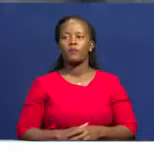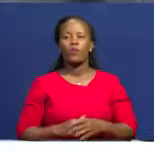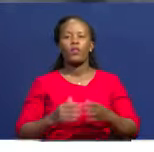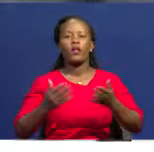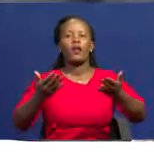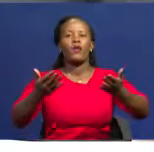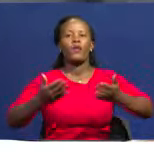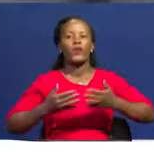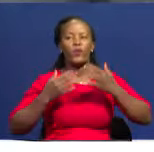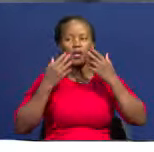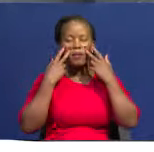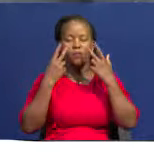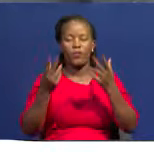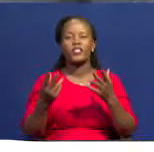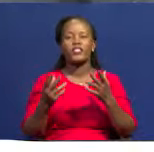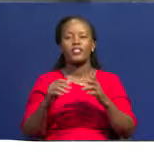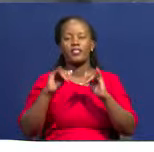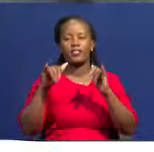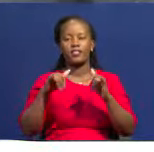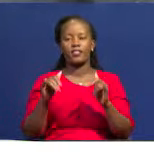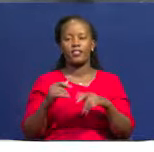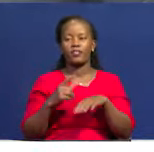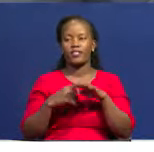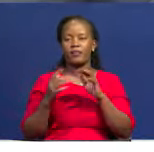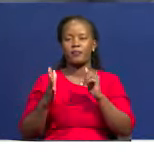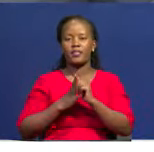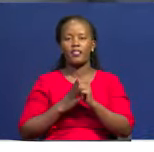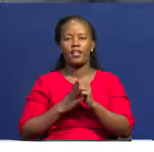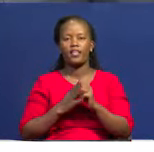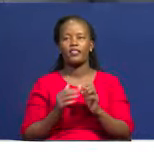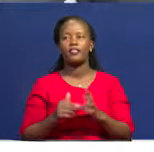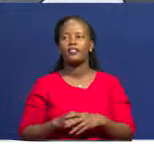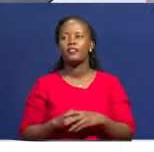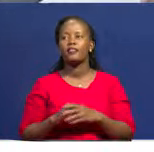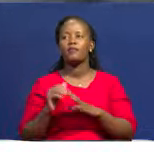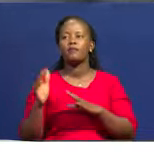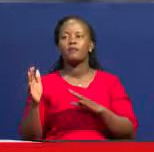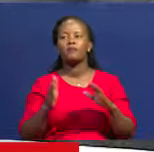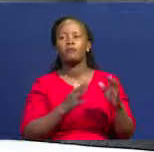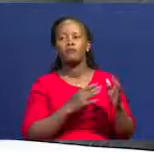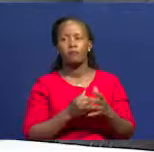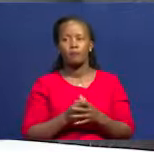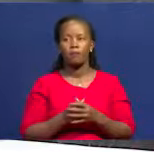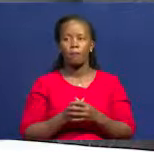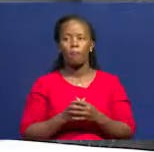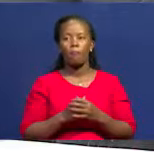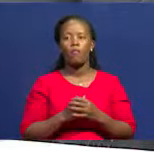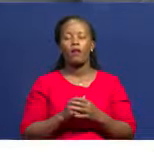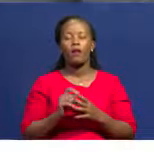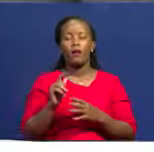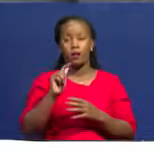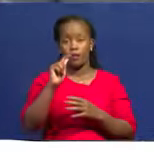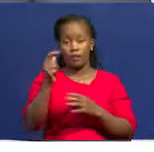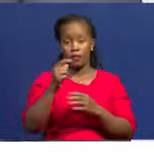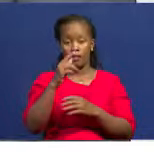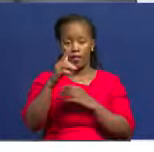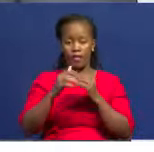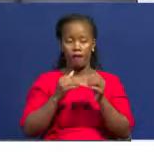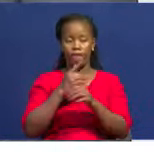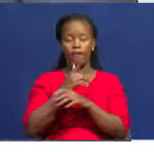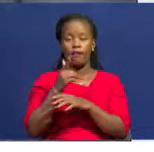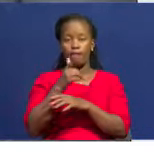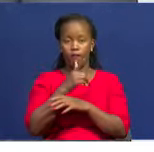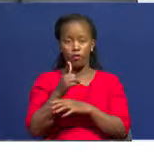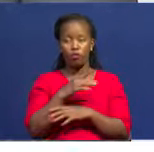Welcome back. You are watching the Prime Edition. And now the Kenya Film Commission hosted the awarding ceremony